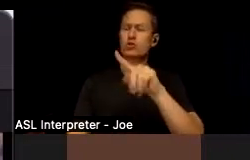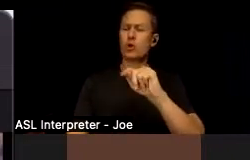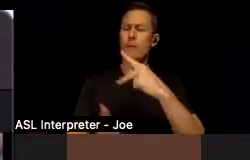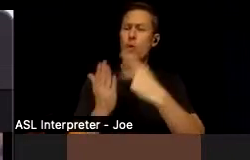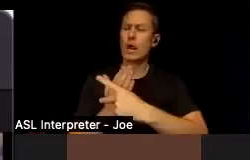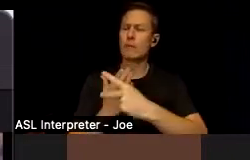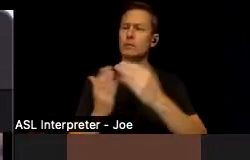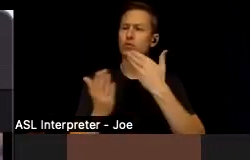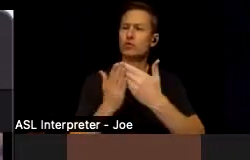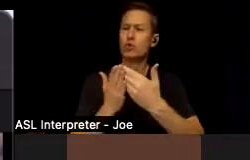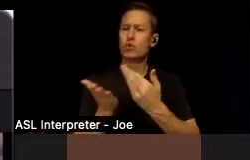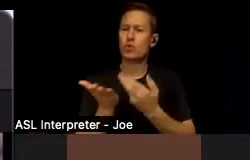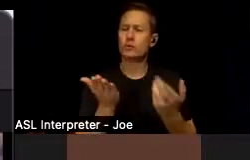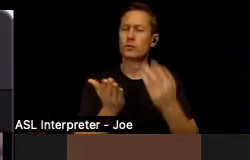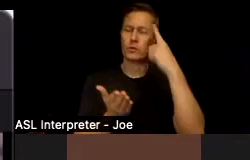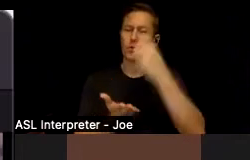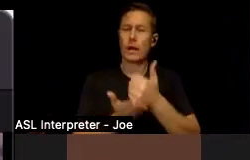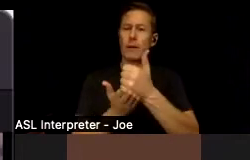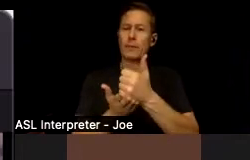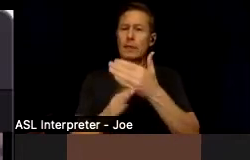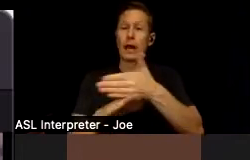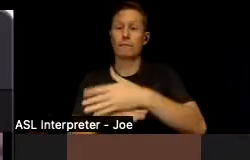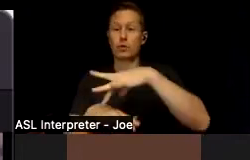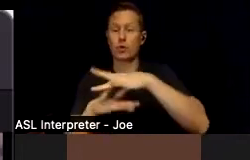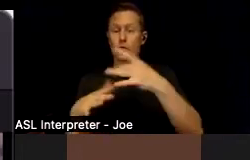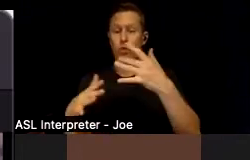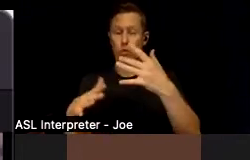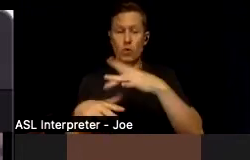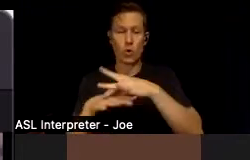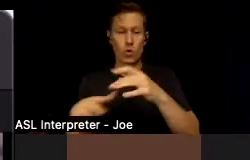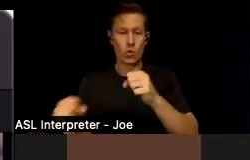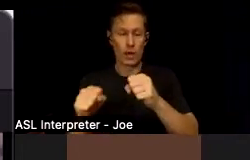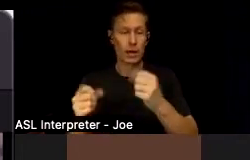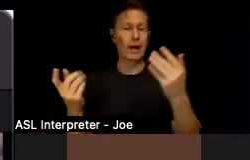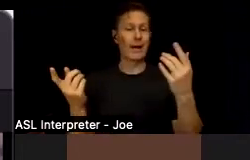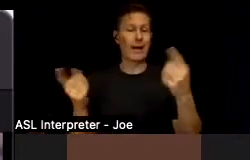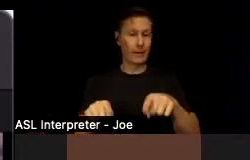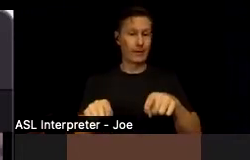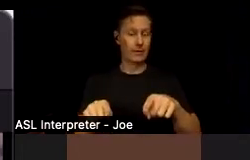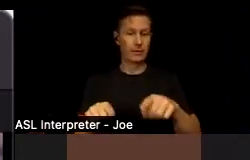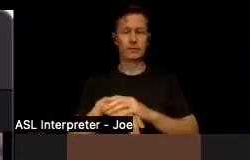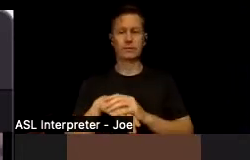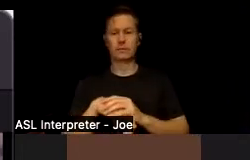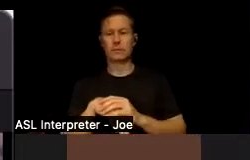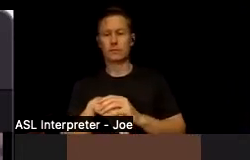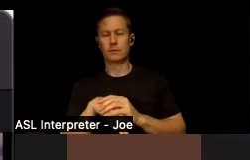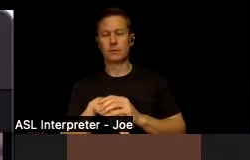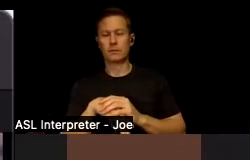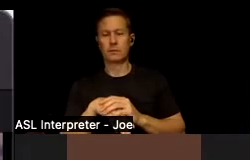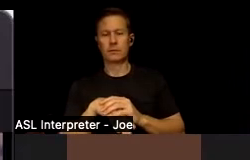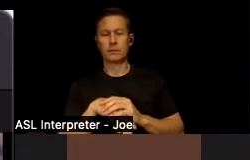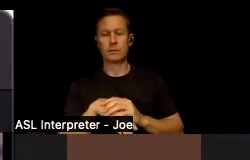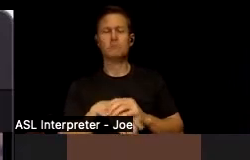resource in assisting post-quake? That stands for Most Emergency Response Team Program. Yeah, go ahead.